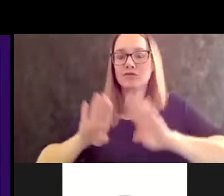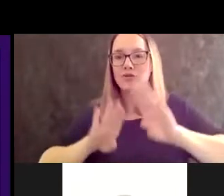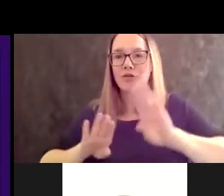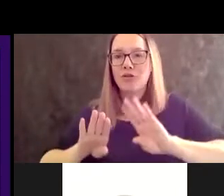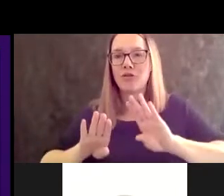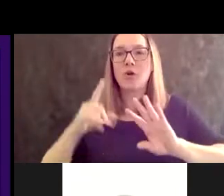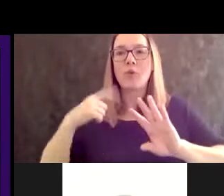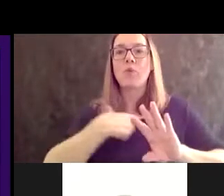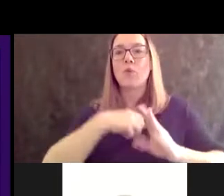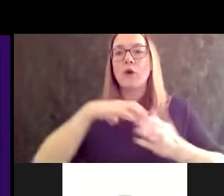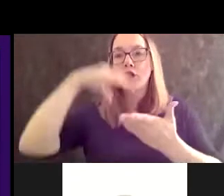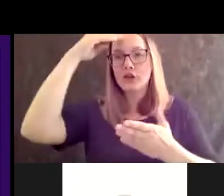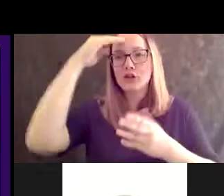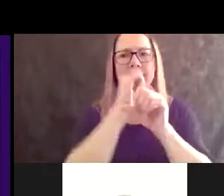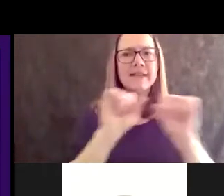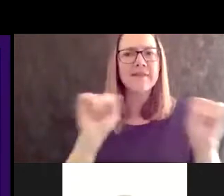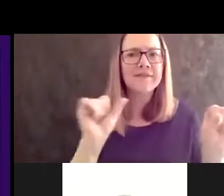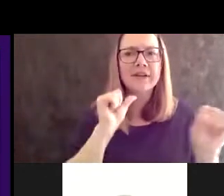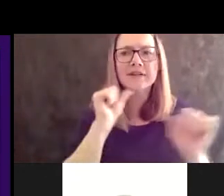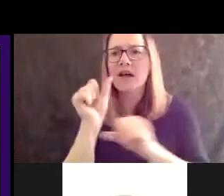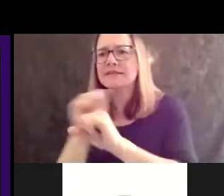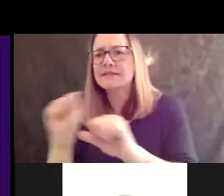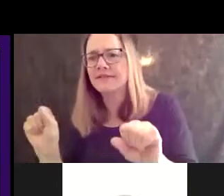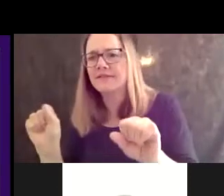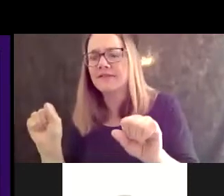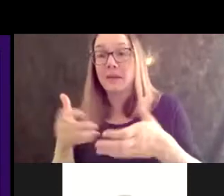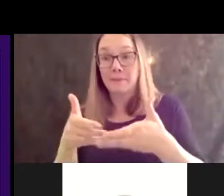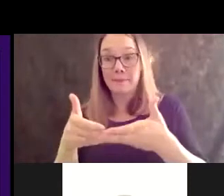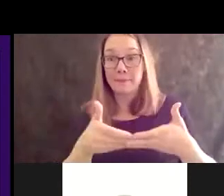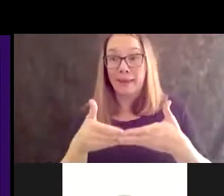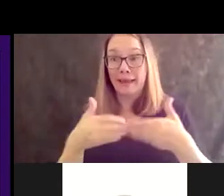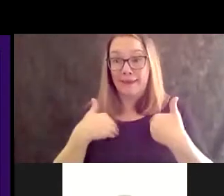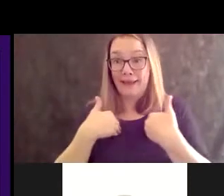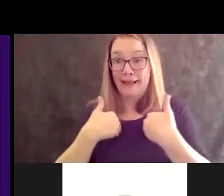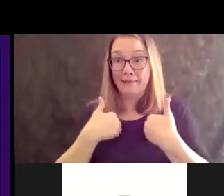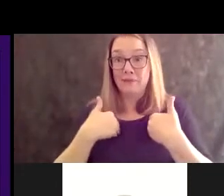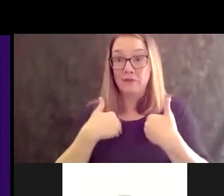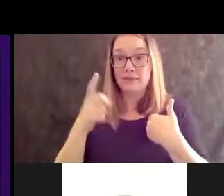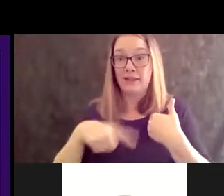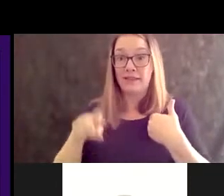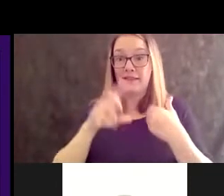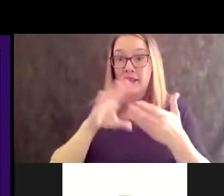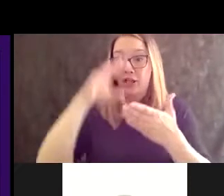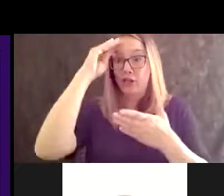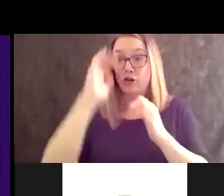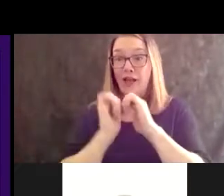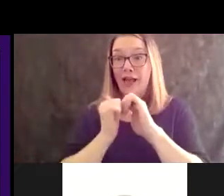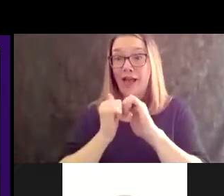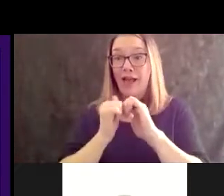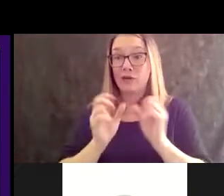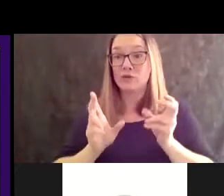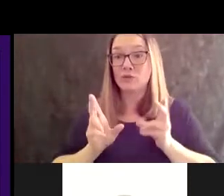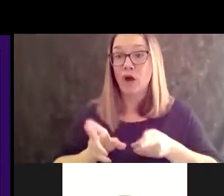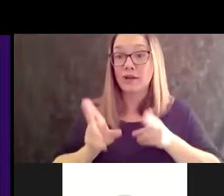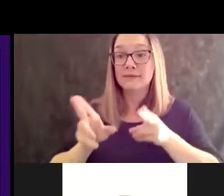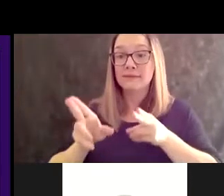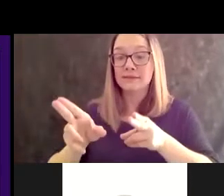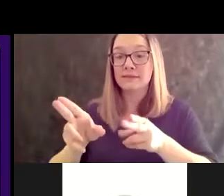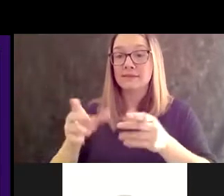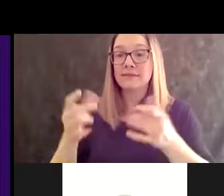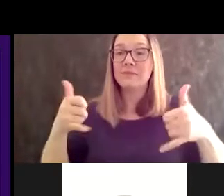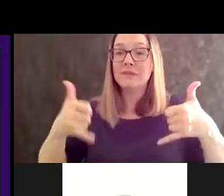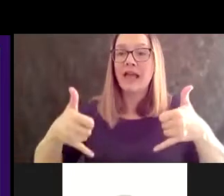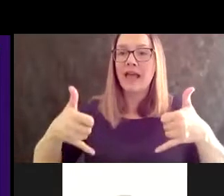safe. For animals, for baby animals, this is how they learn how to hunt. They play with each other. If you